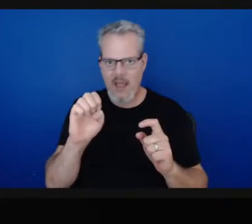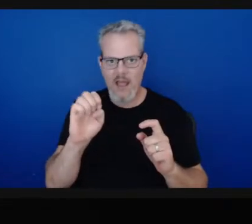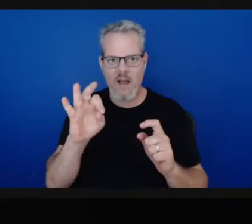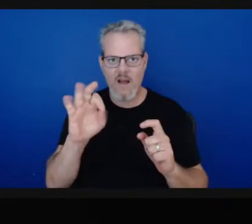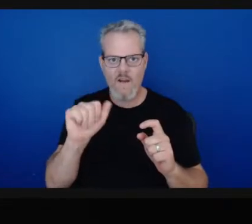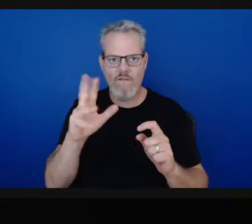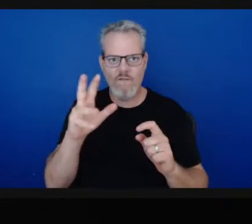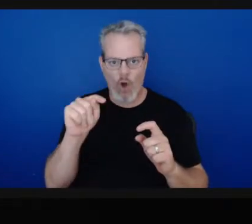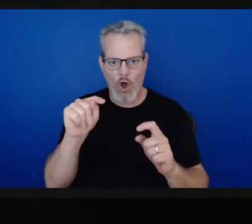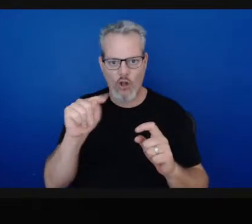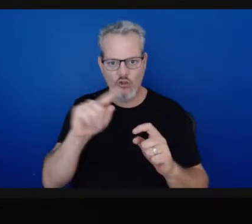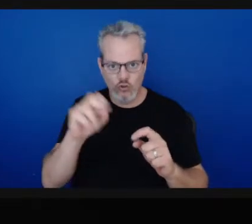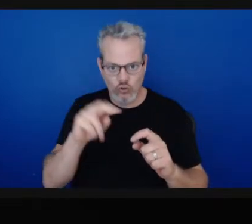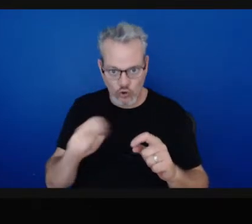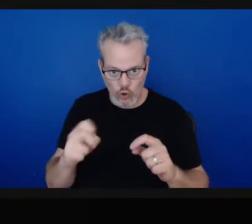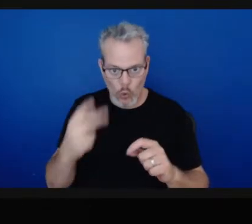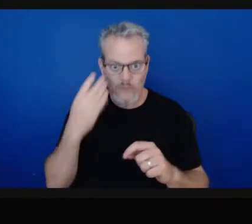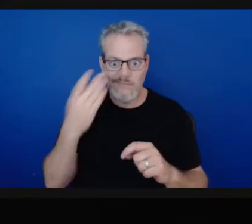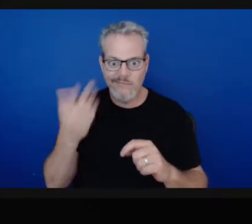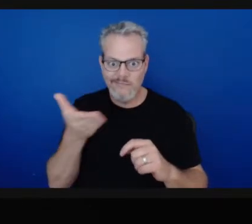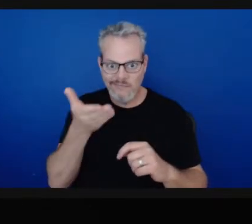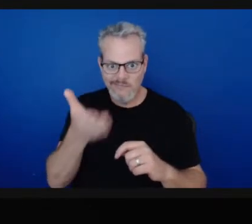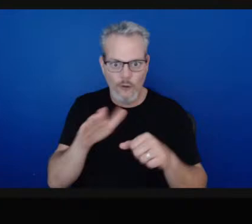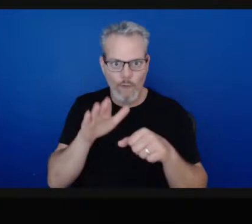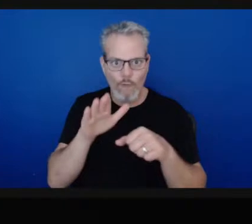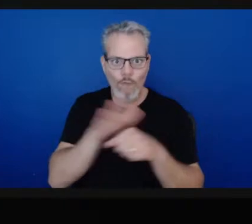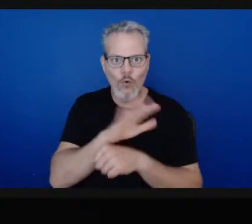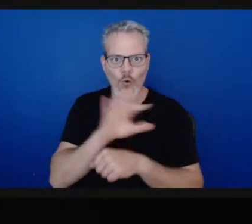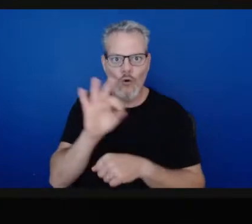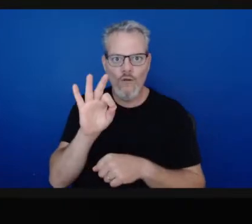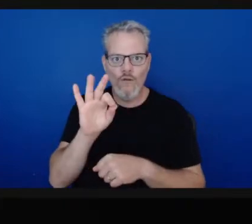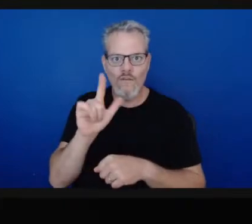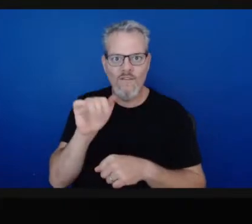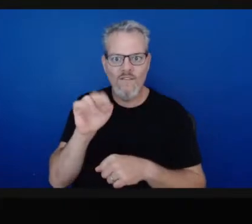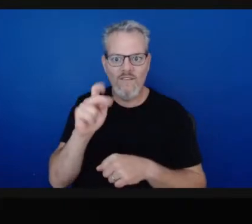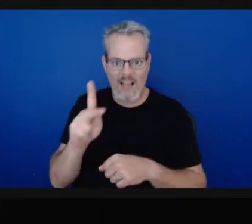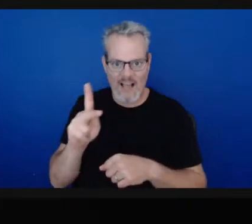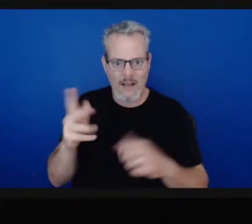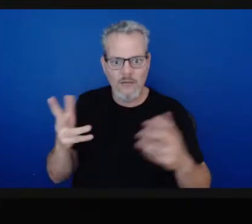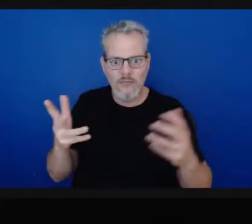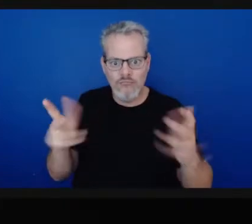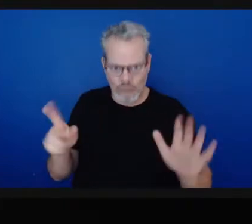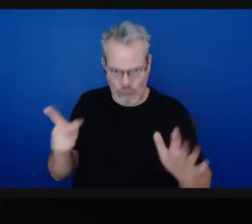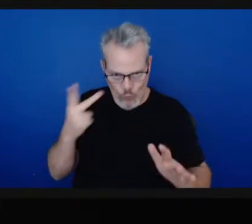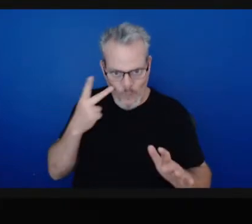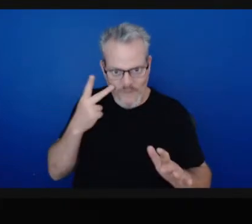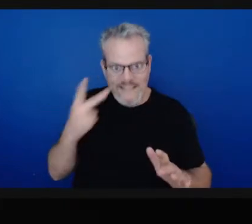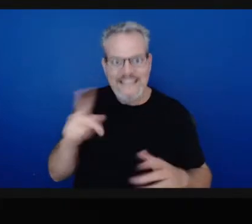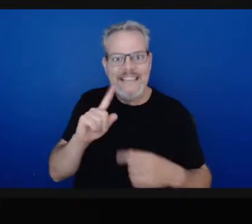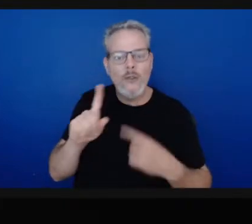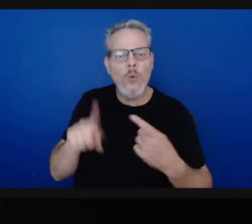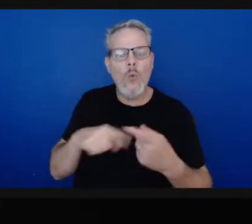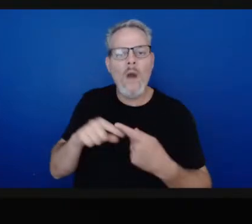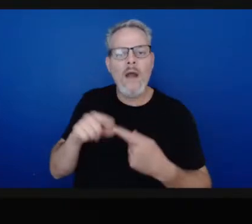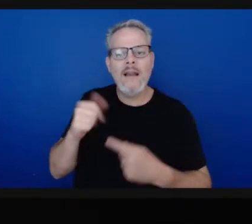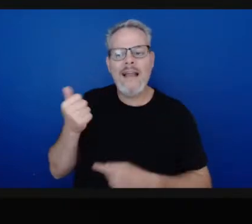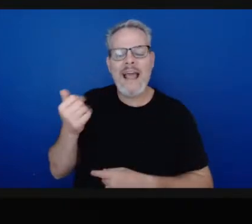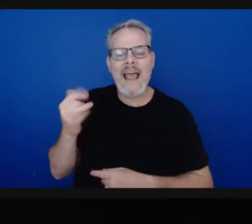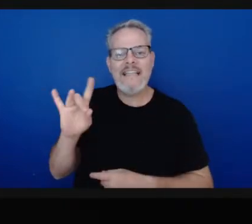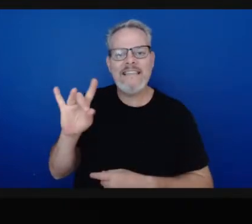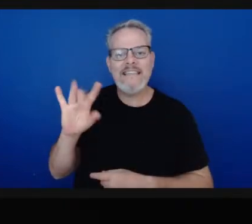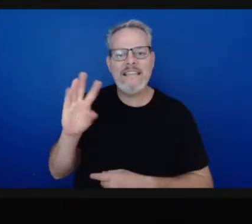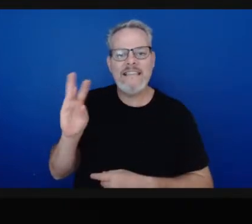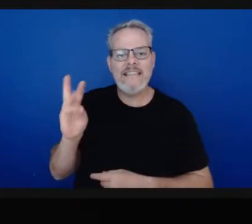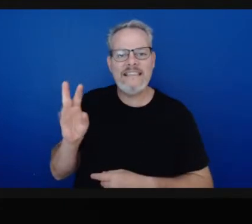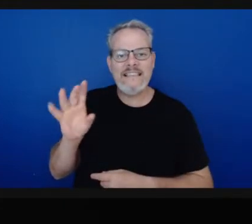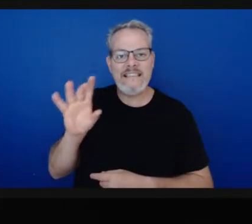an adjustment of that whole flank right there, right? We have seen when Mauna Loa erupted in 1868 that